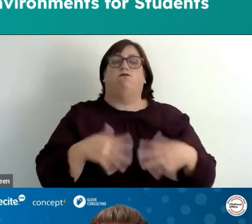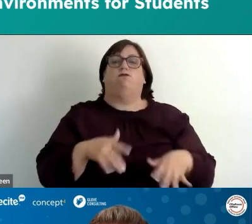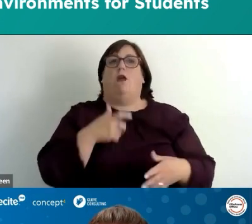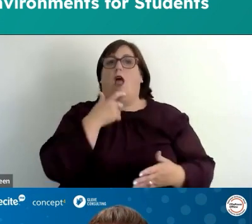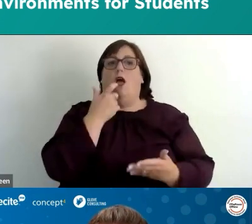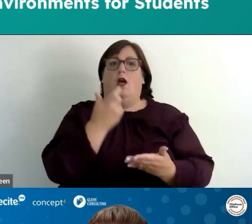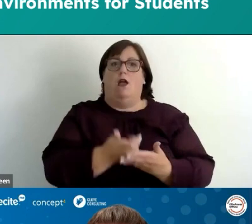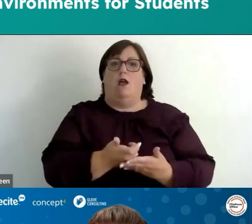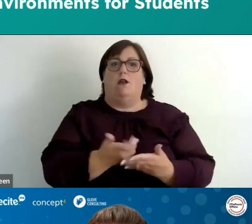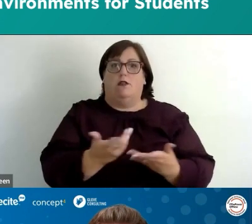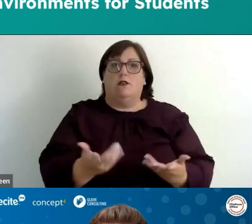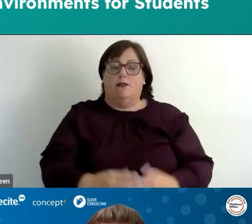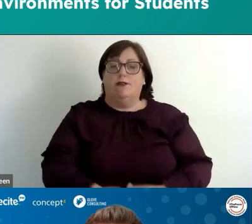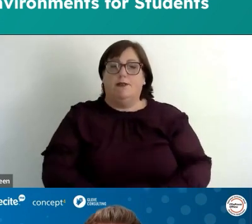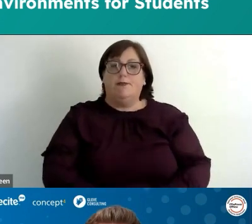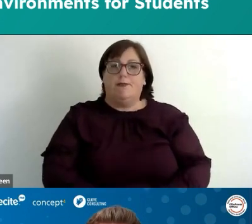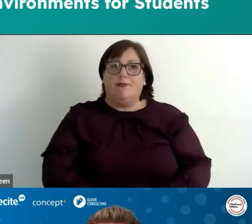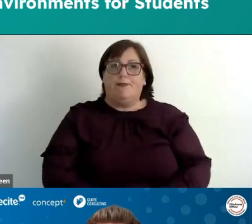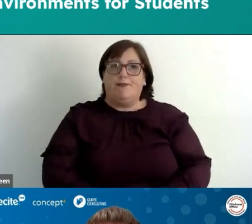also.